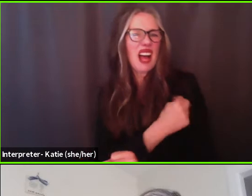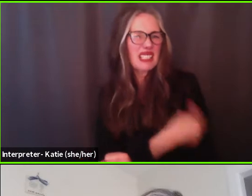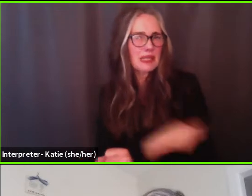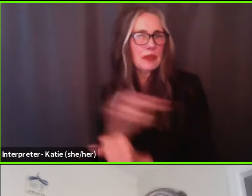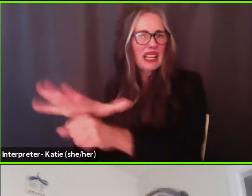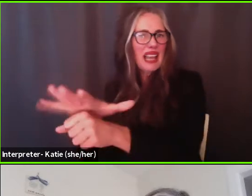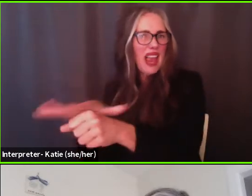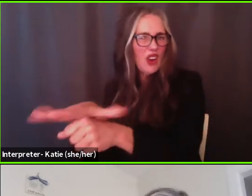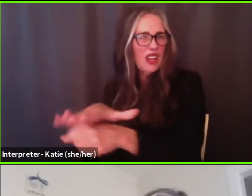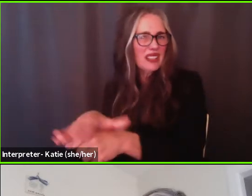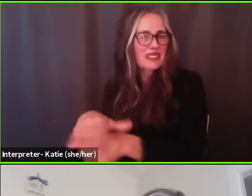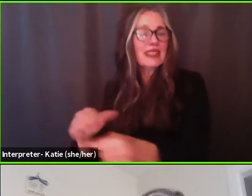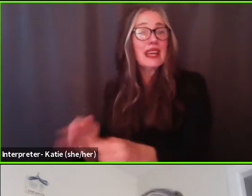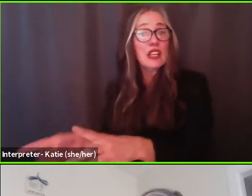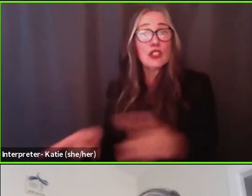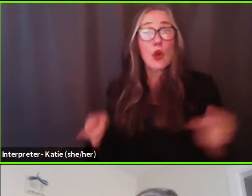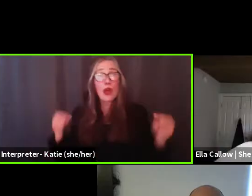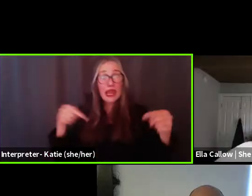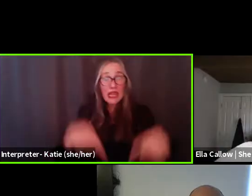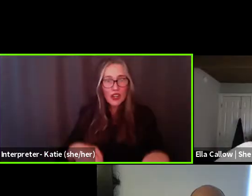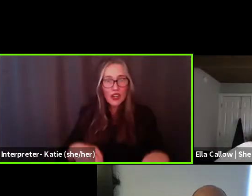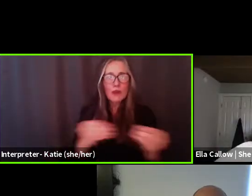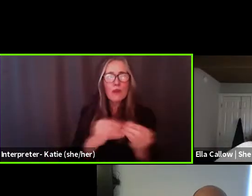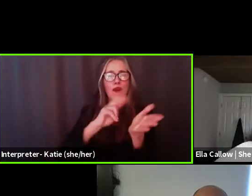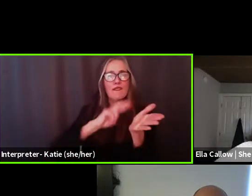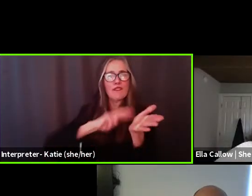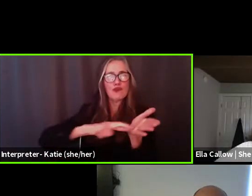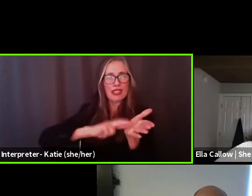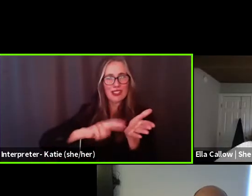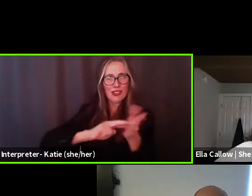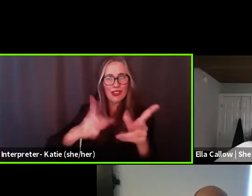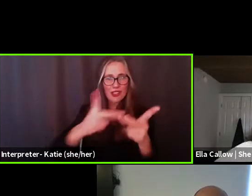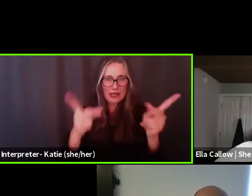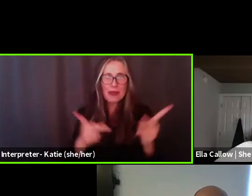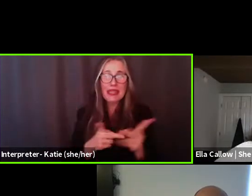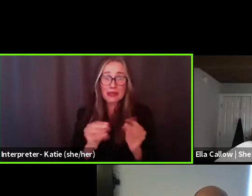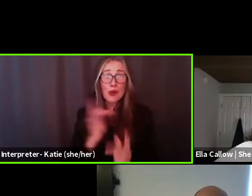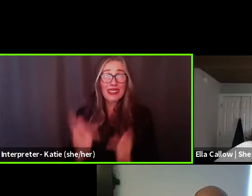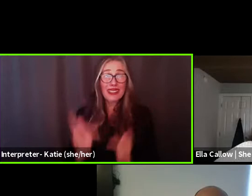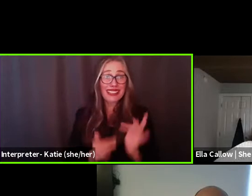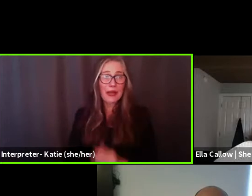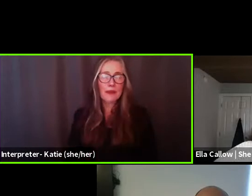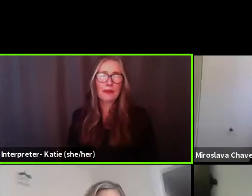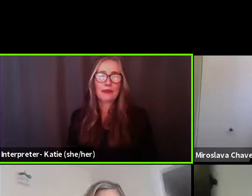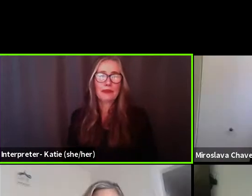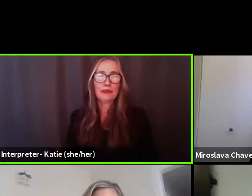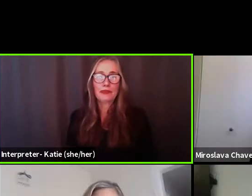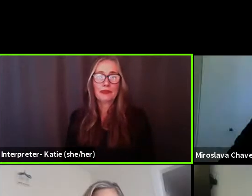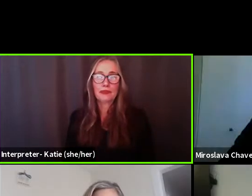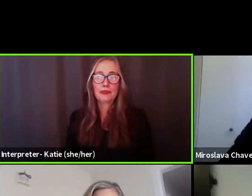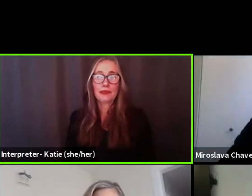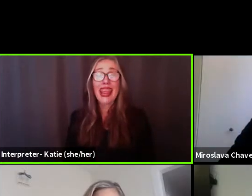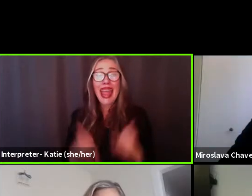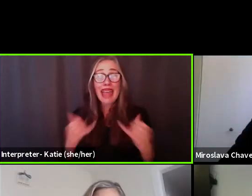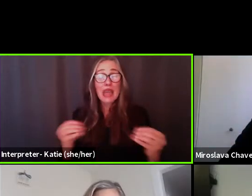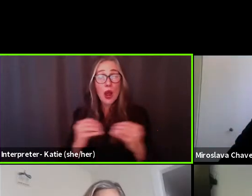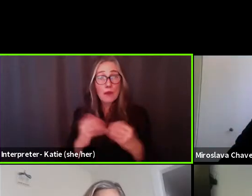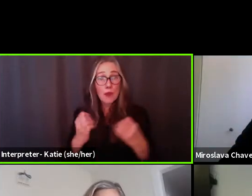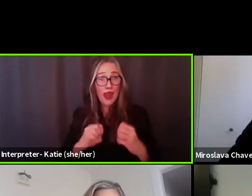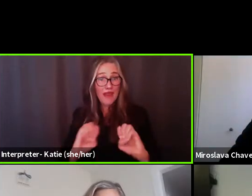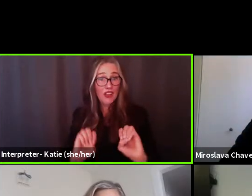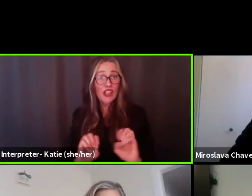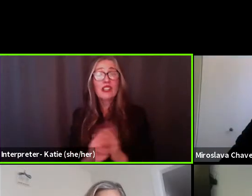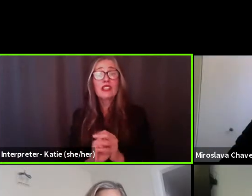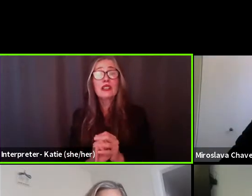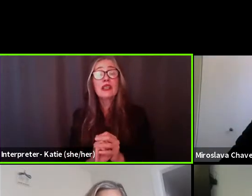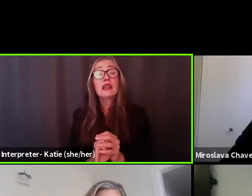spaces or to bring them to research spaces so that's been exciting too there's also a larger effort right now on campus about truth and